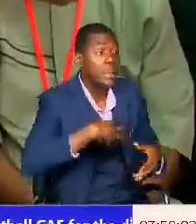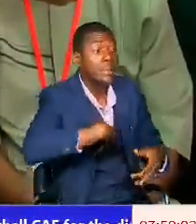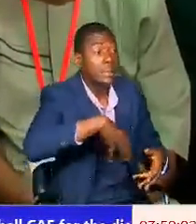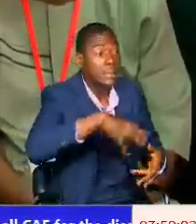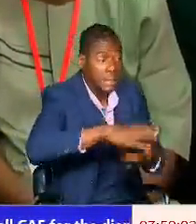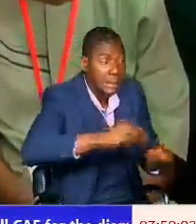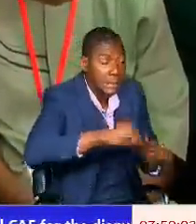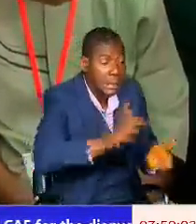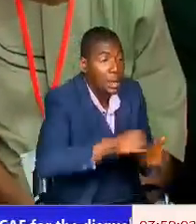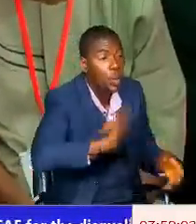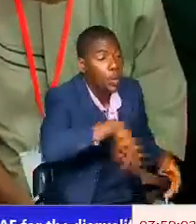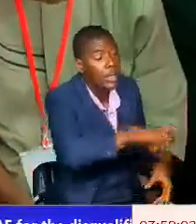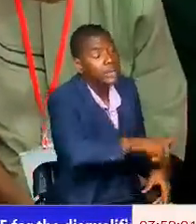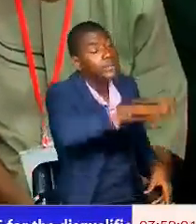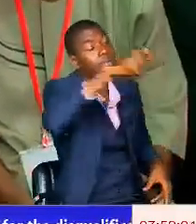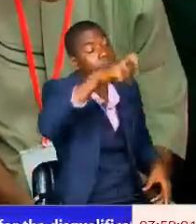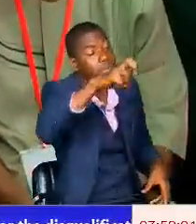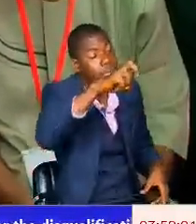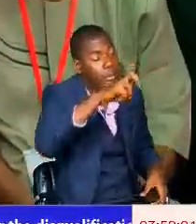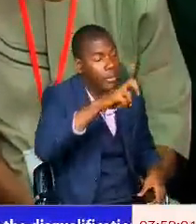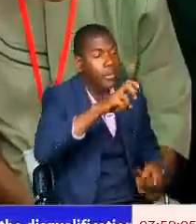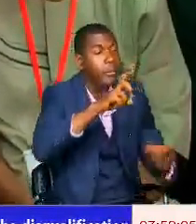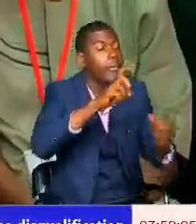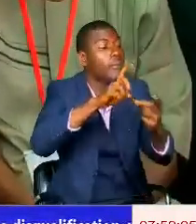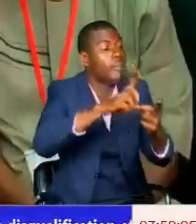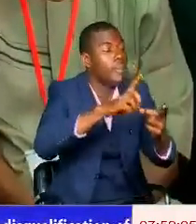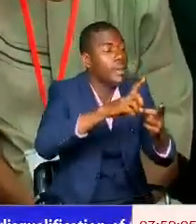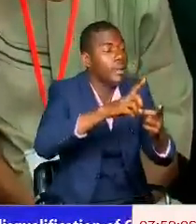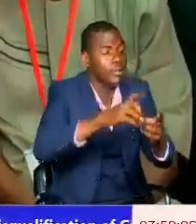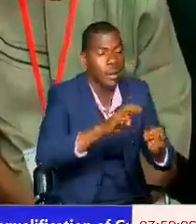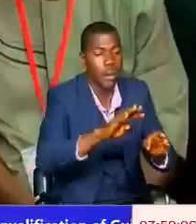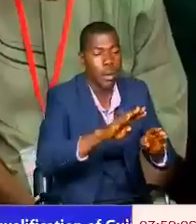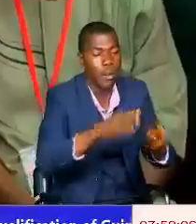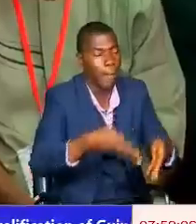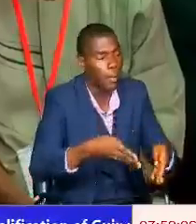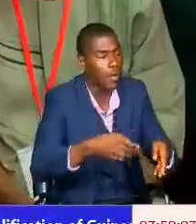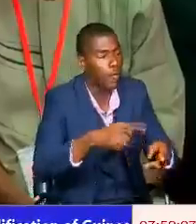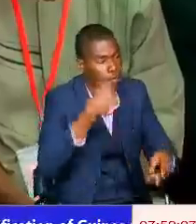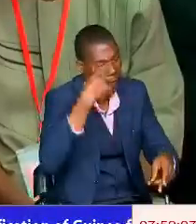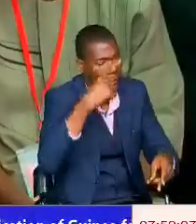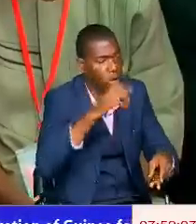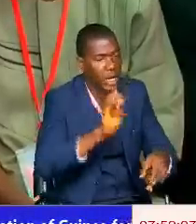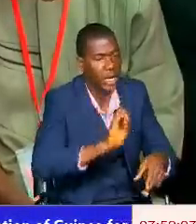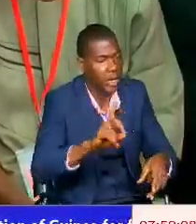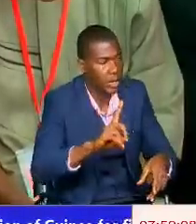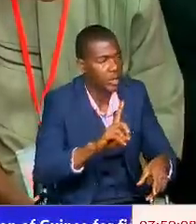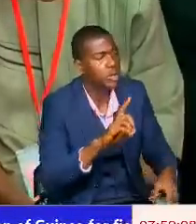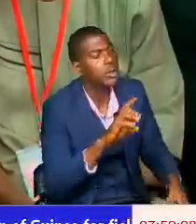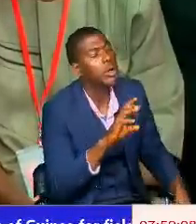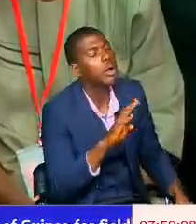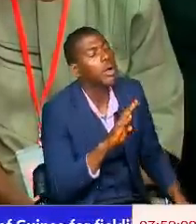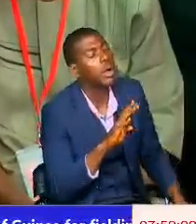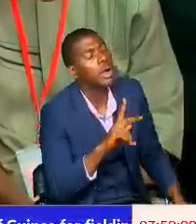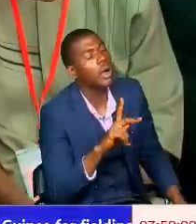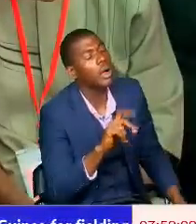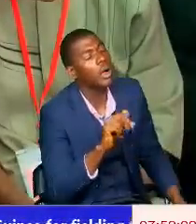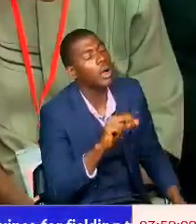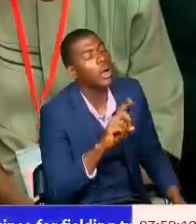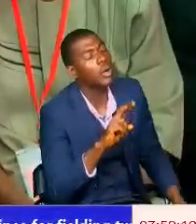Kaduna so that we go meet the National Board for Technical Education, like we they talk since for here. Make them talk,